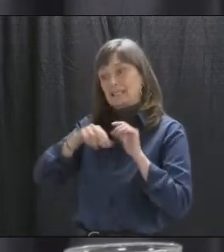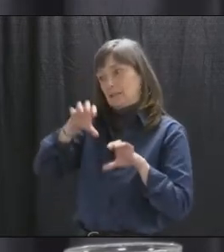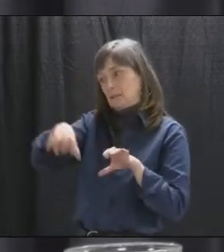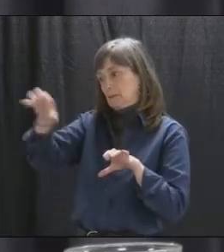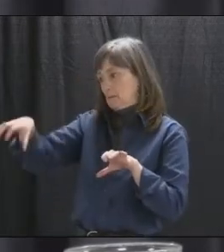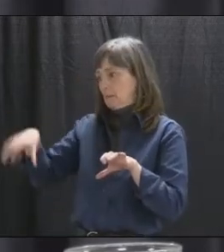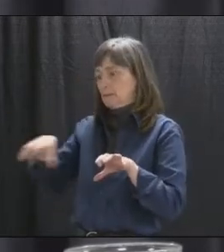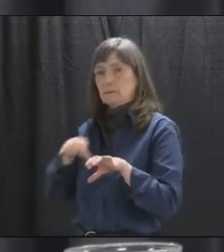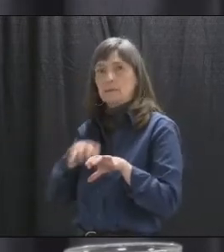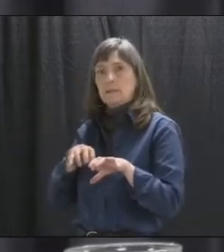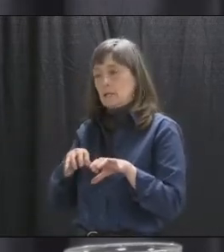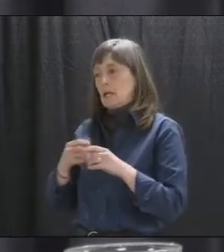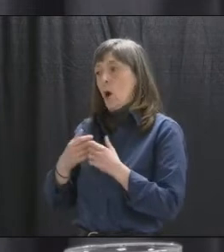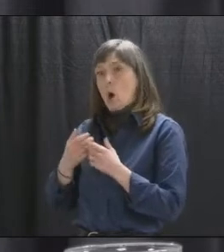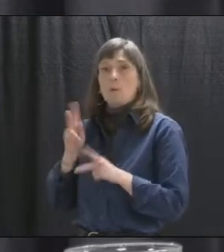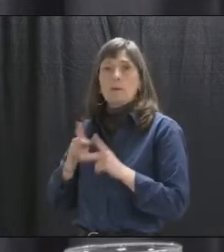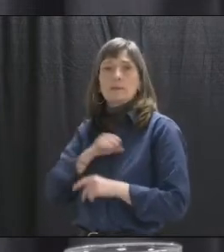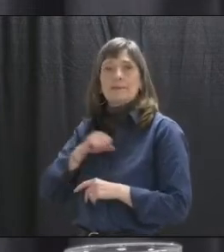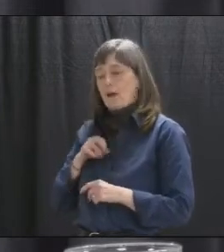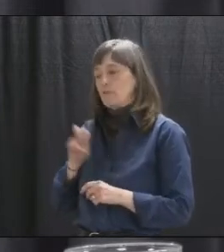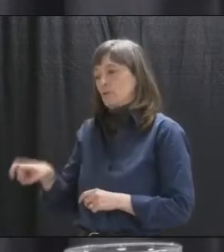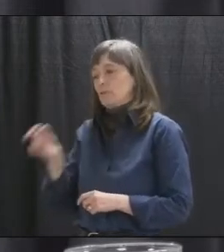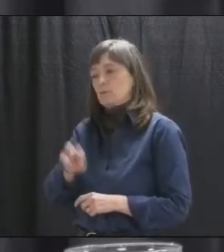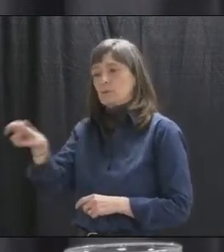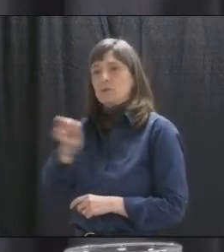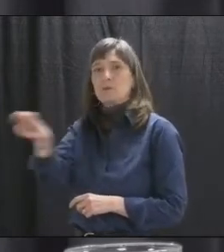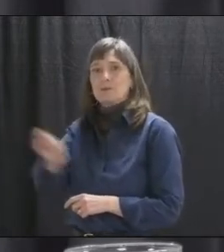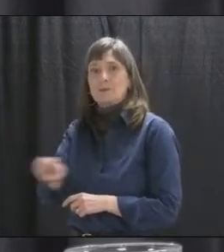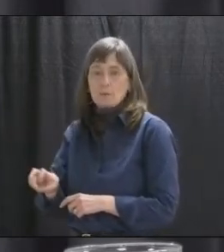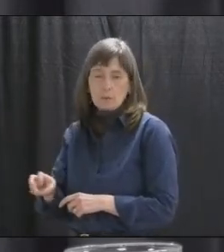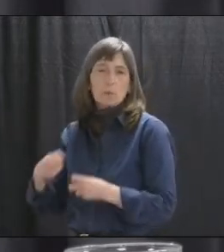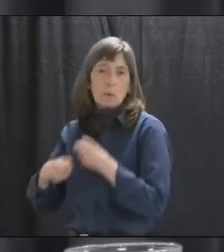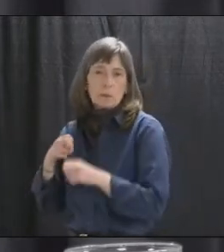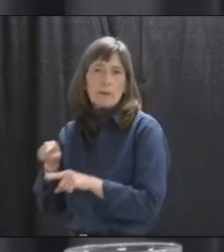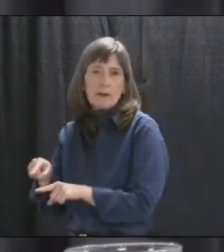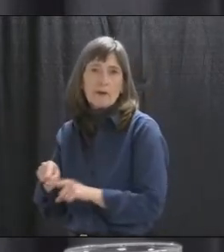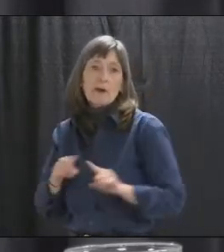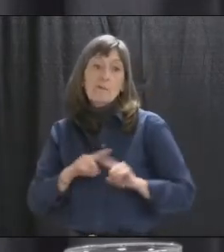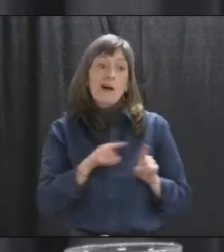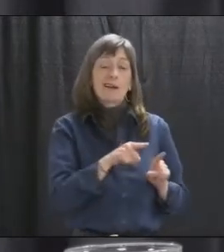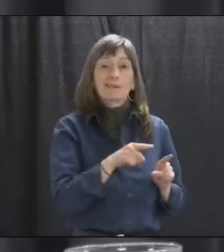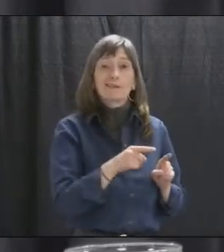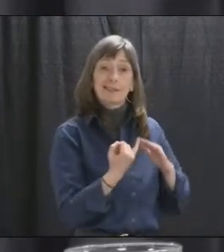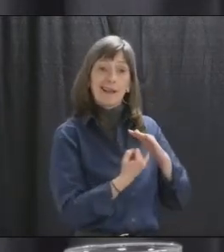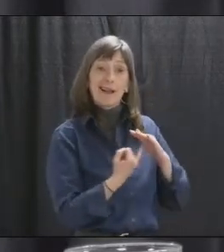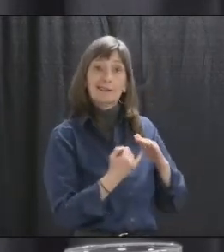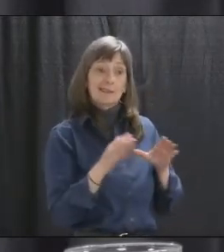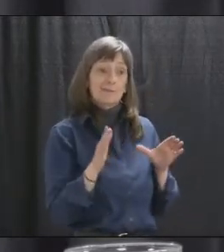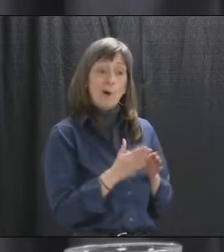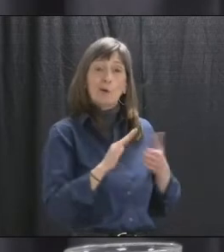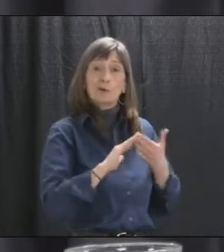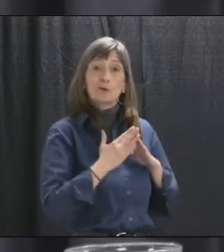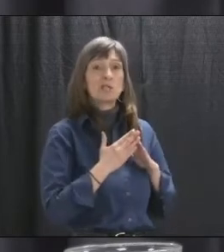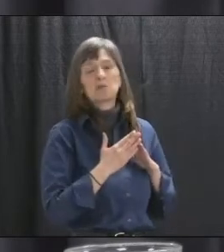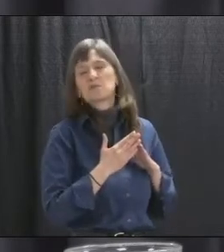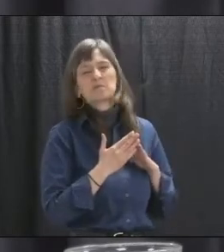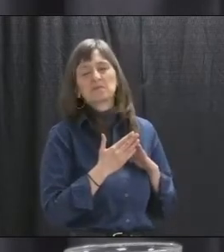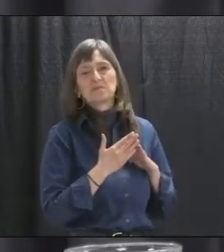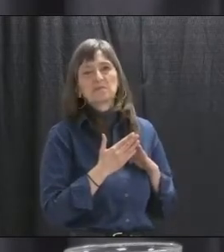into rural areas, where there is much more distance and commuting time, that this may be less of a